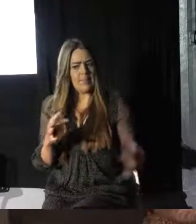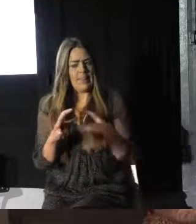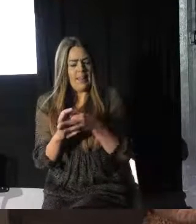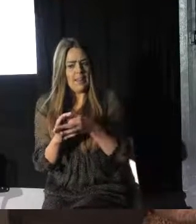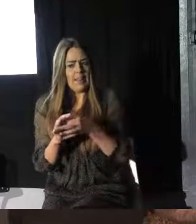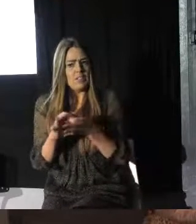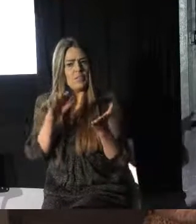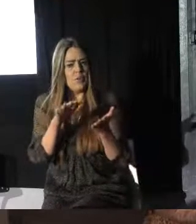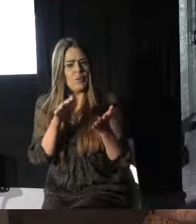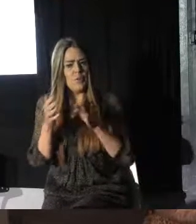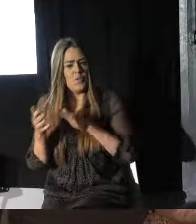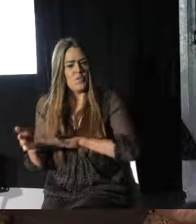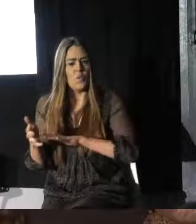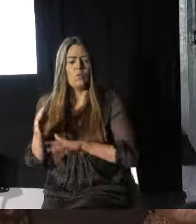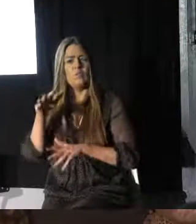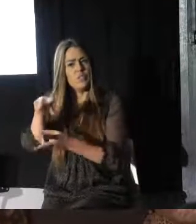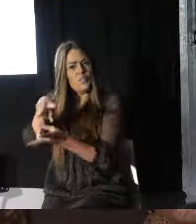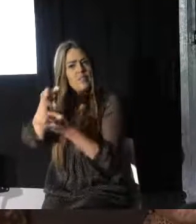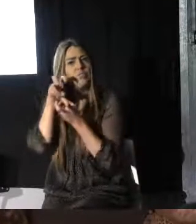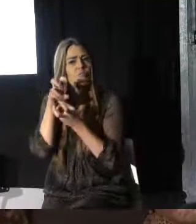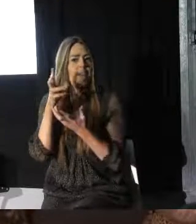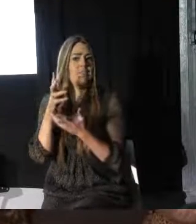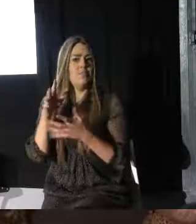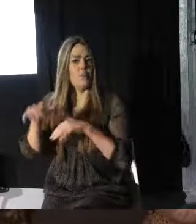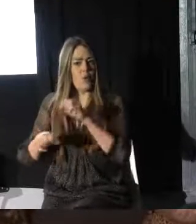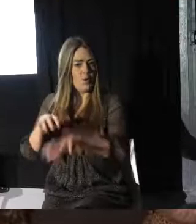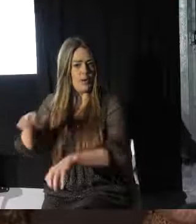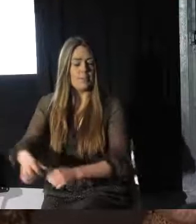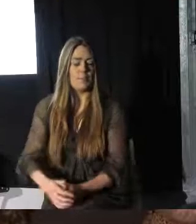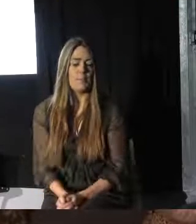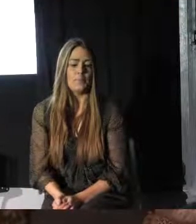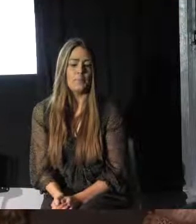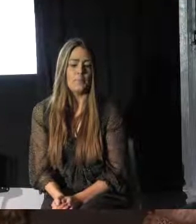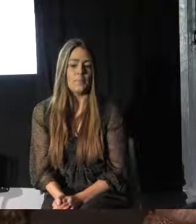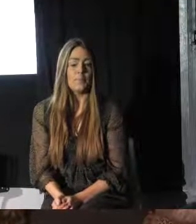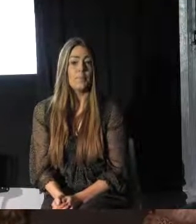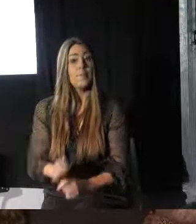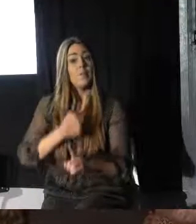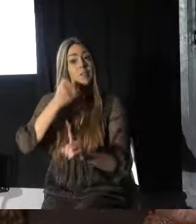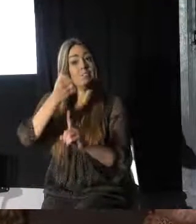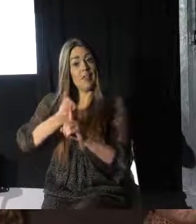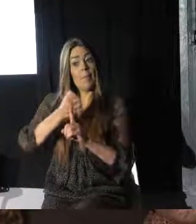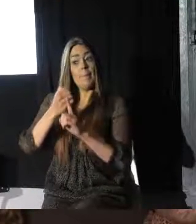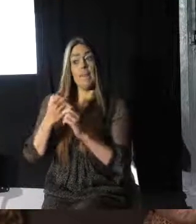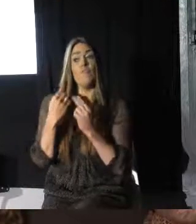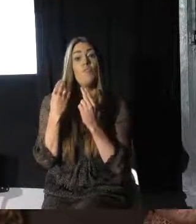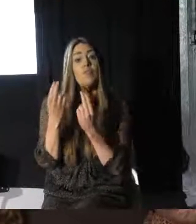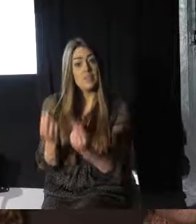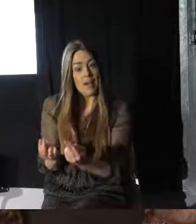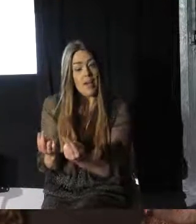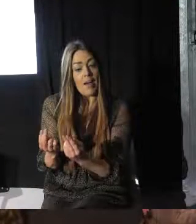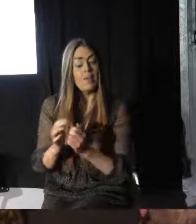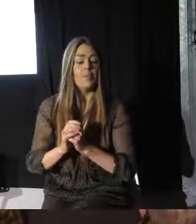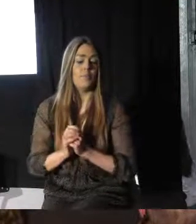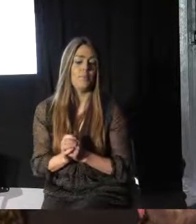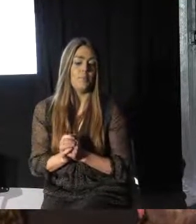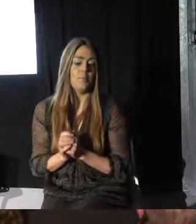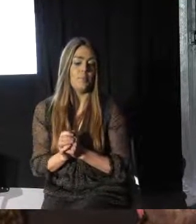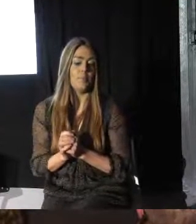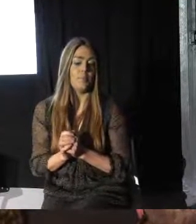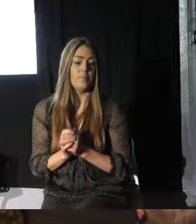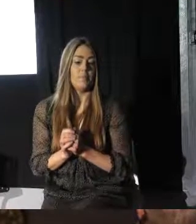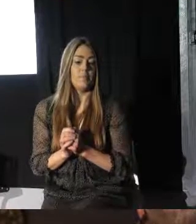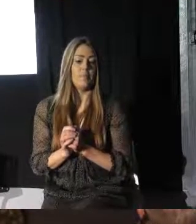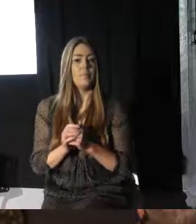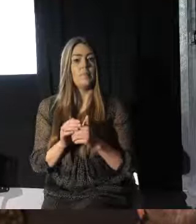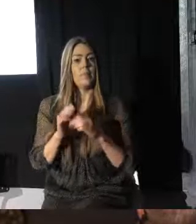forms of extractivist colonialism. So campaigns for returns, of course, whether Bernie Grant outside the Museum